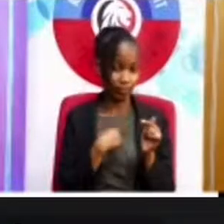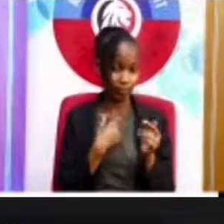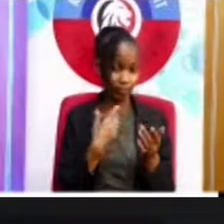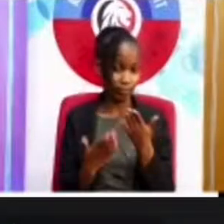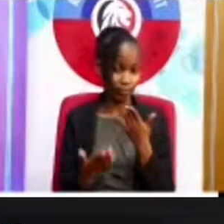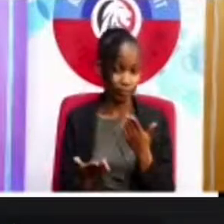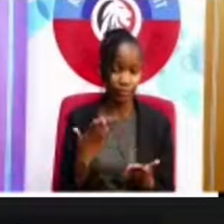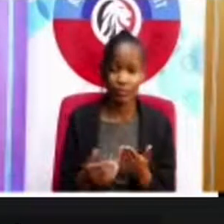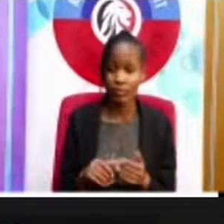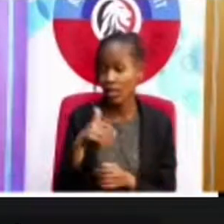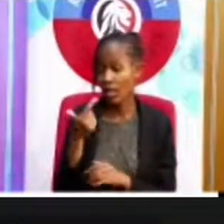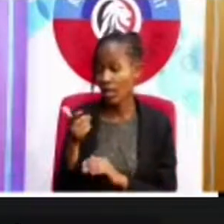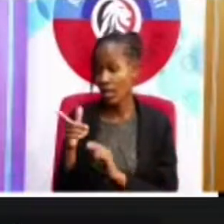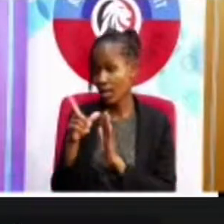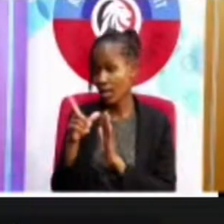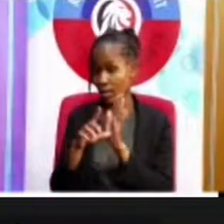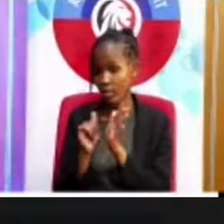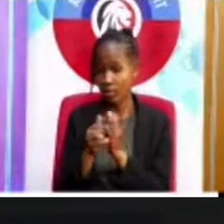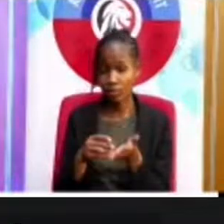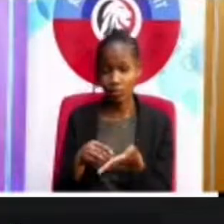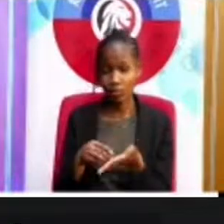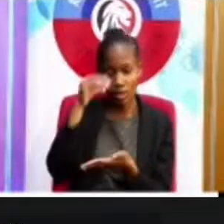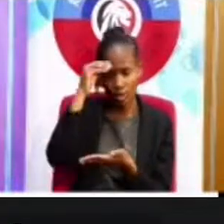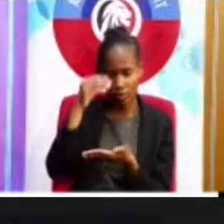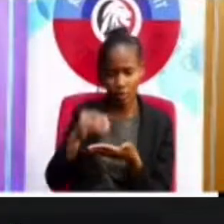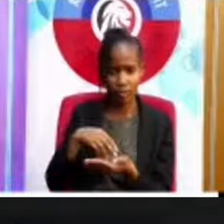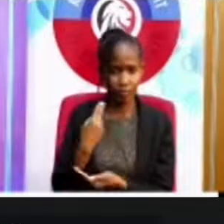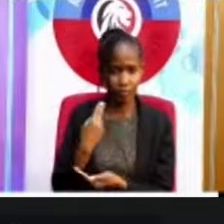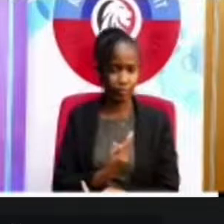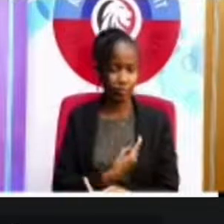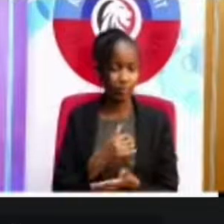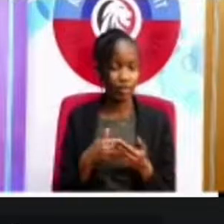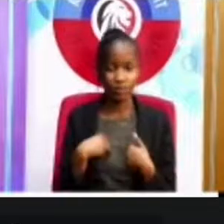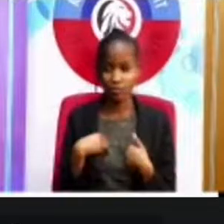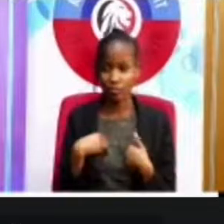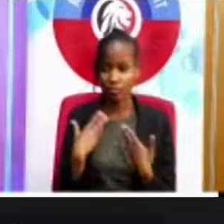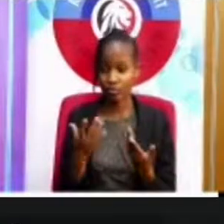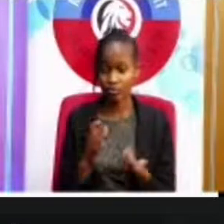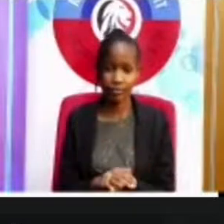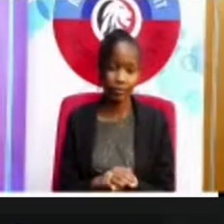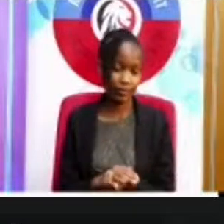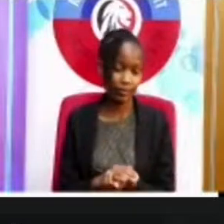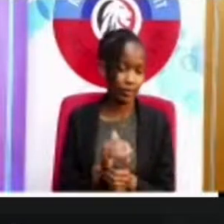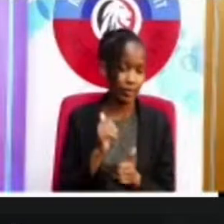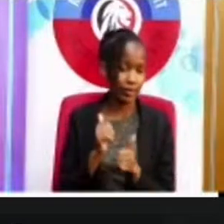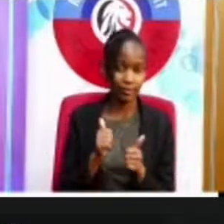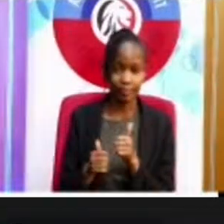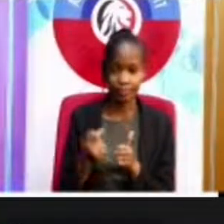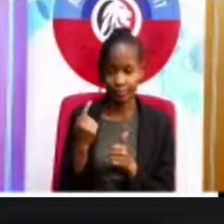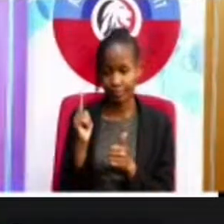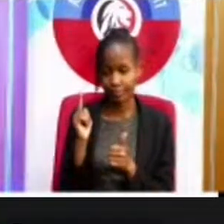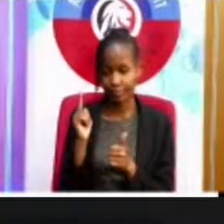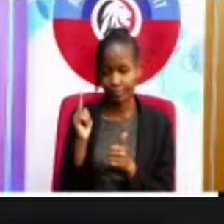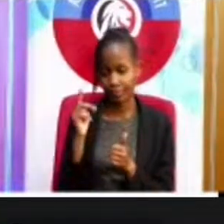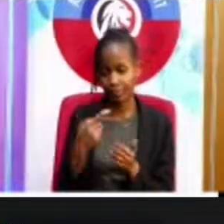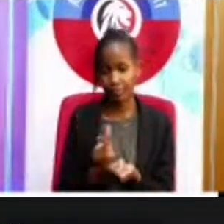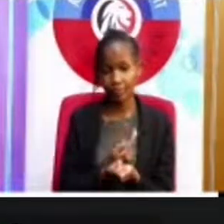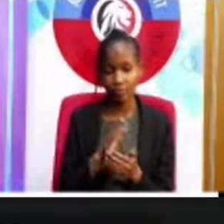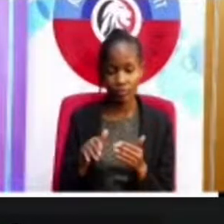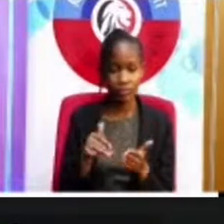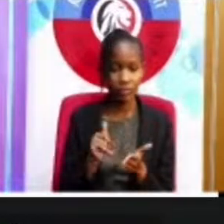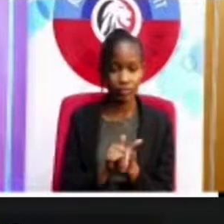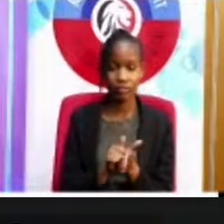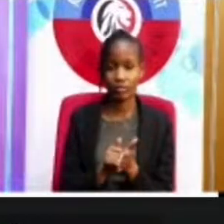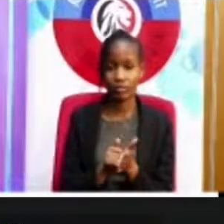lesson here that for us that we have learned and which actually paid off for us is that no matter how difficult